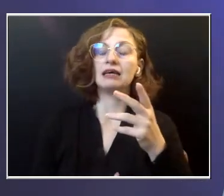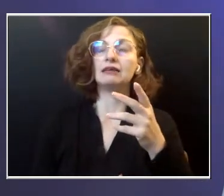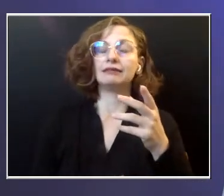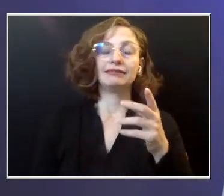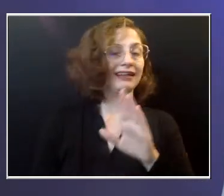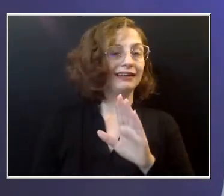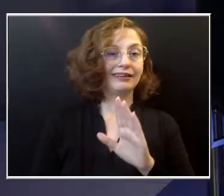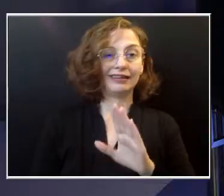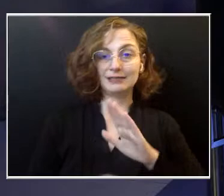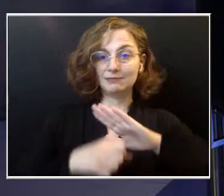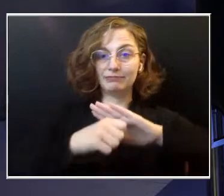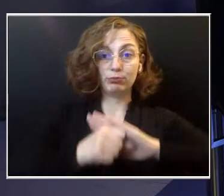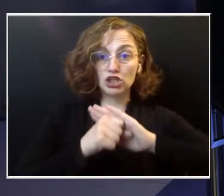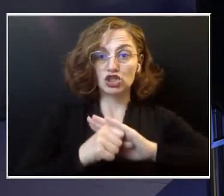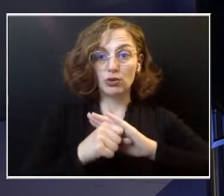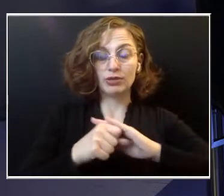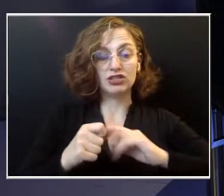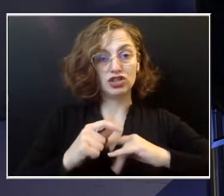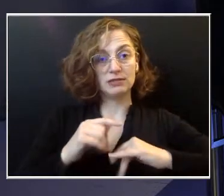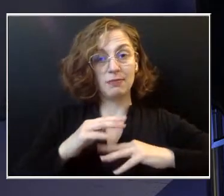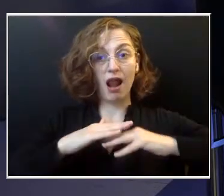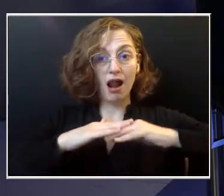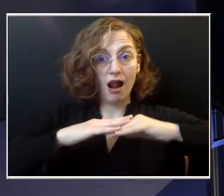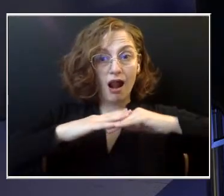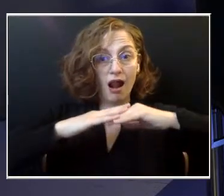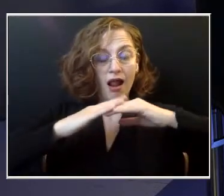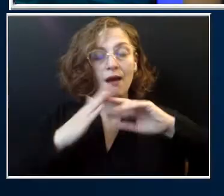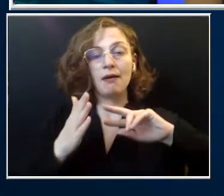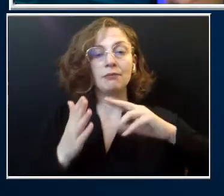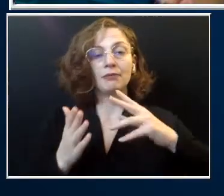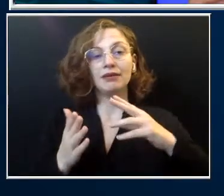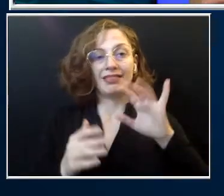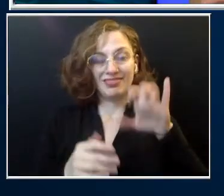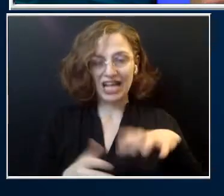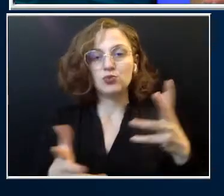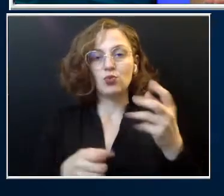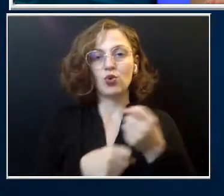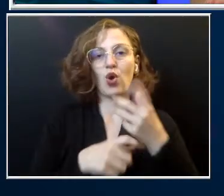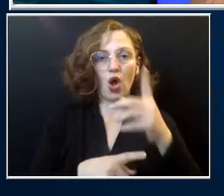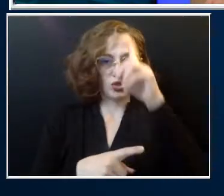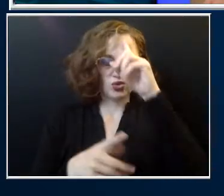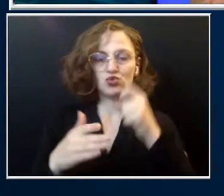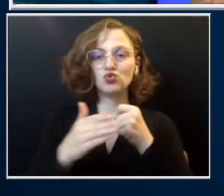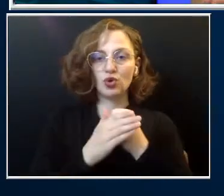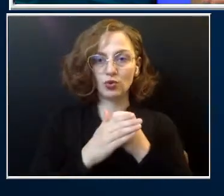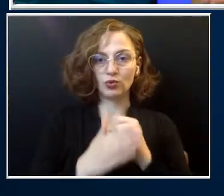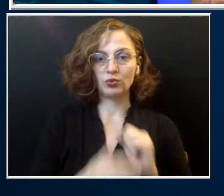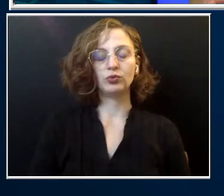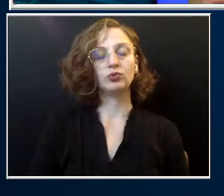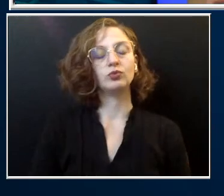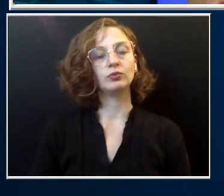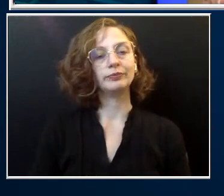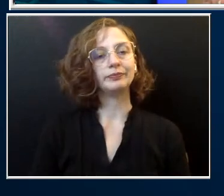high. So, Amy and Bruce, what were you noticing? Were you noticing some different types of